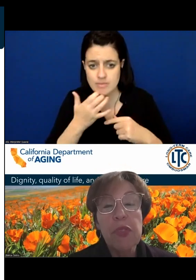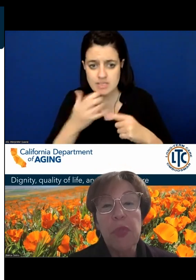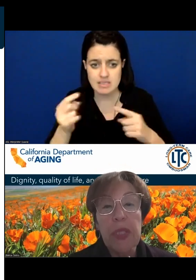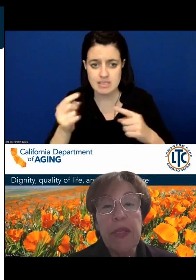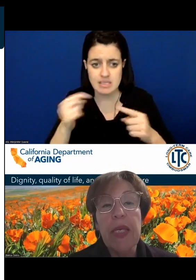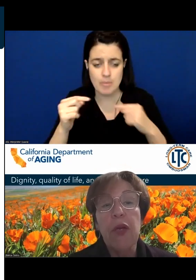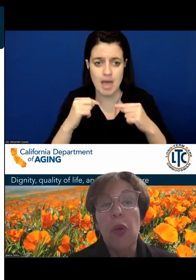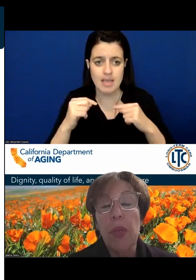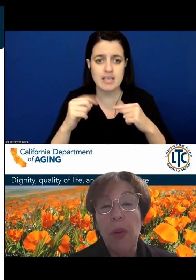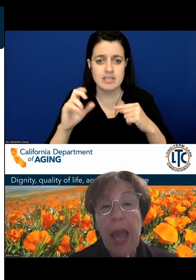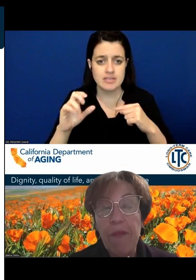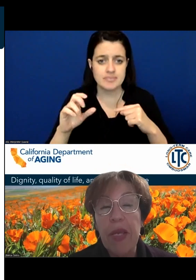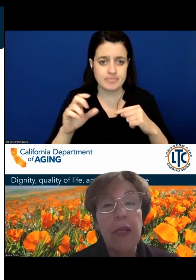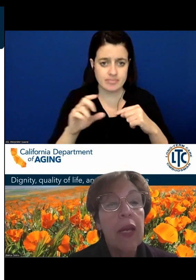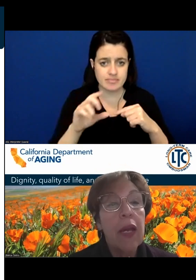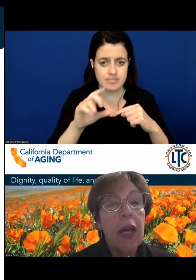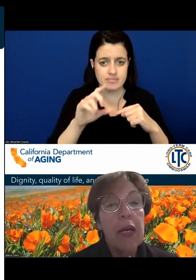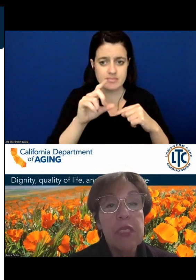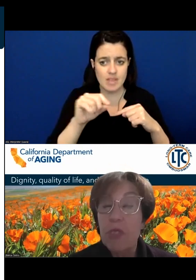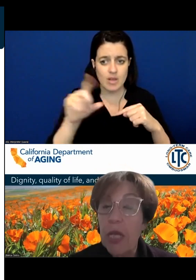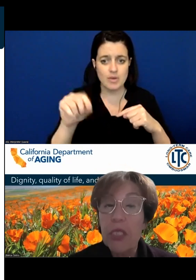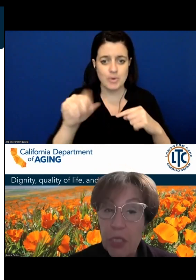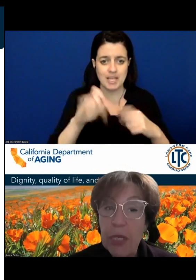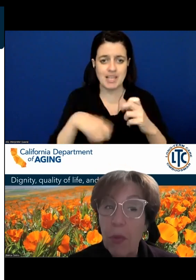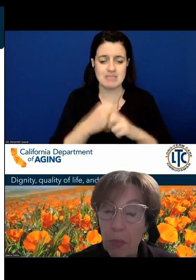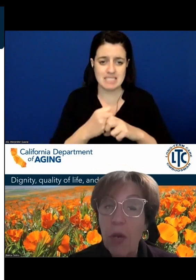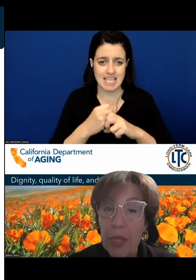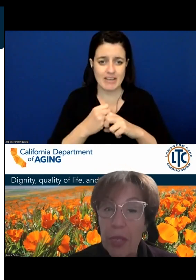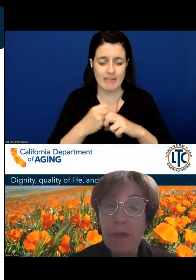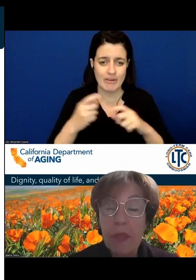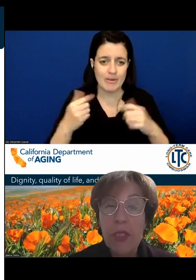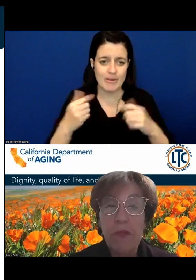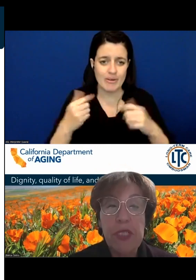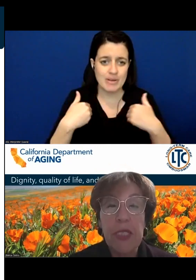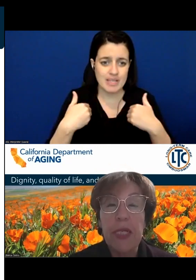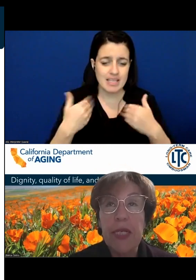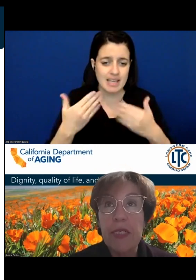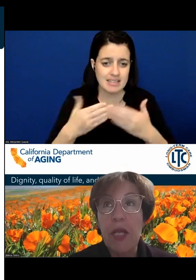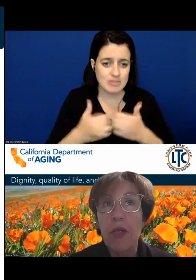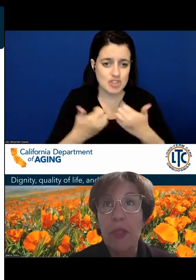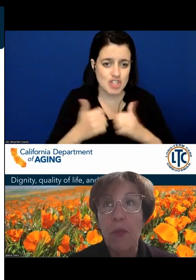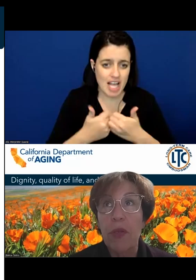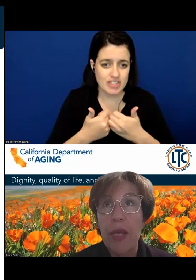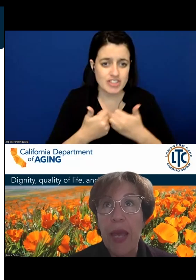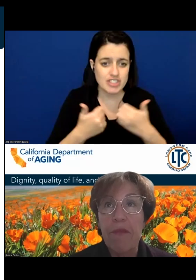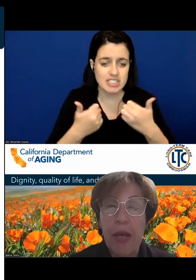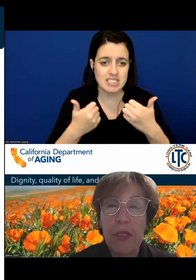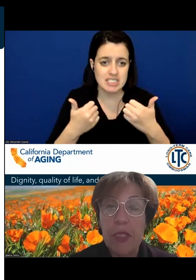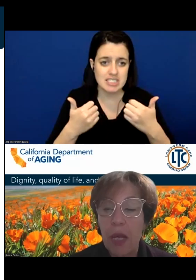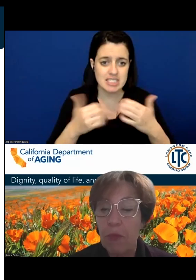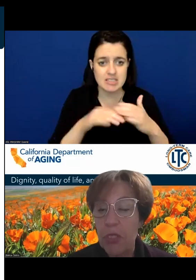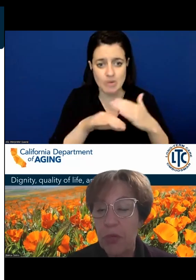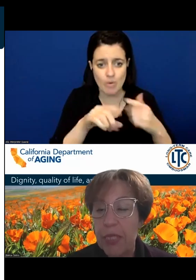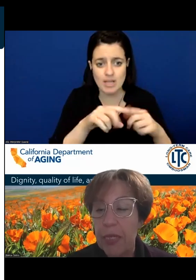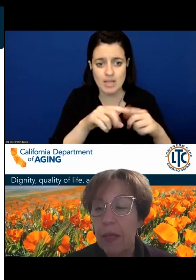This was really the year where we were having some challenges going into facilities. Not only were the